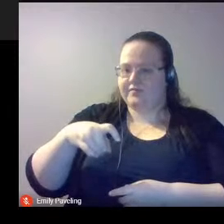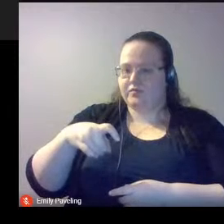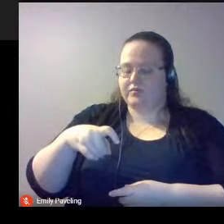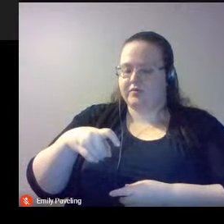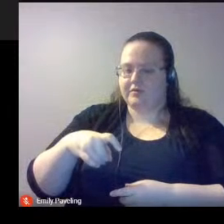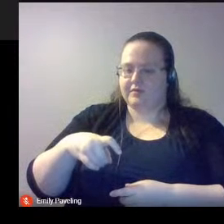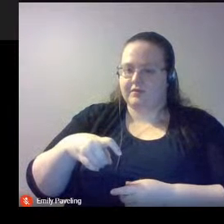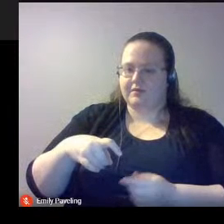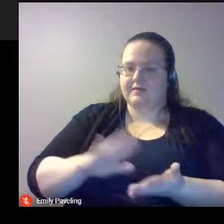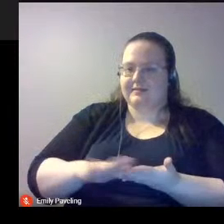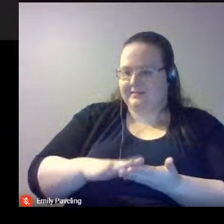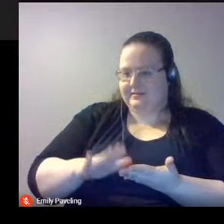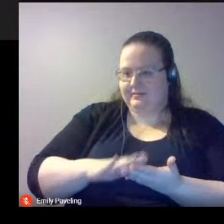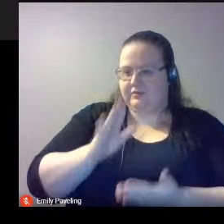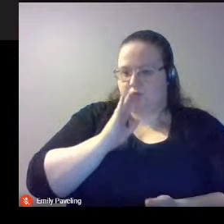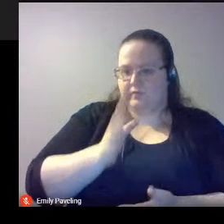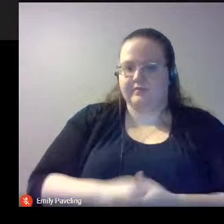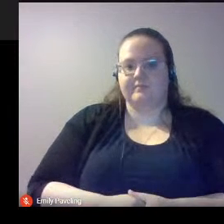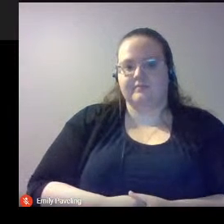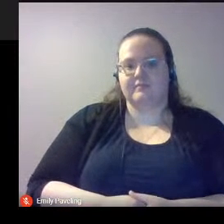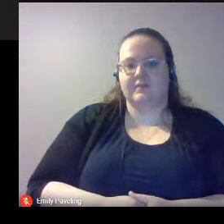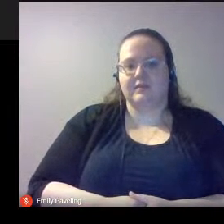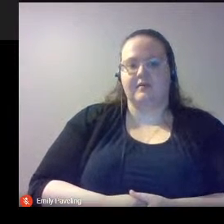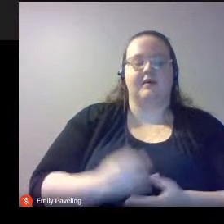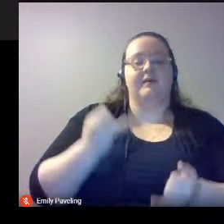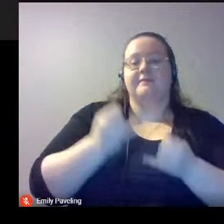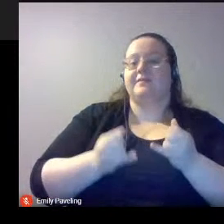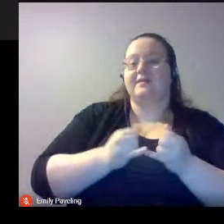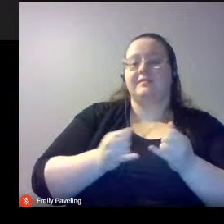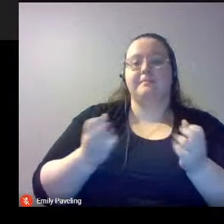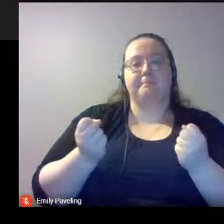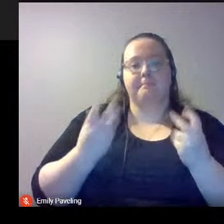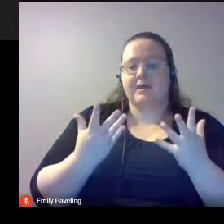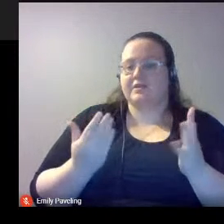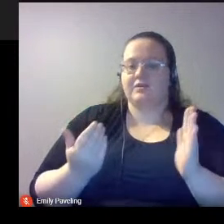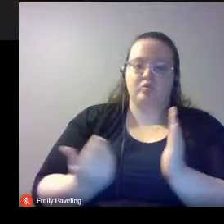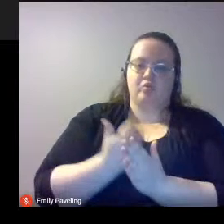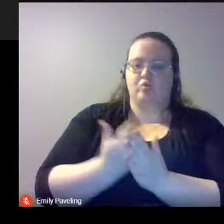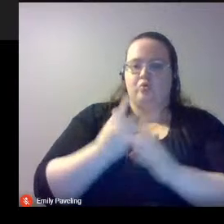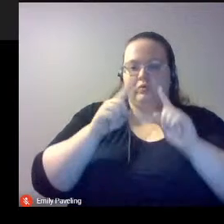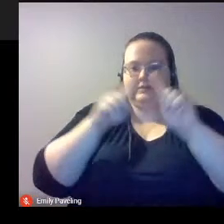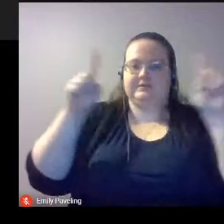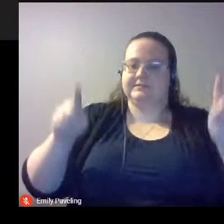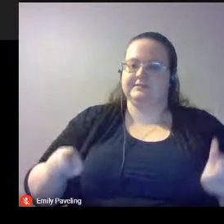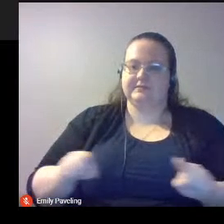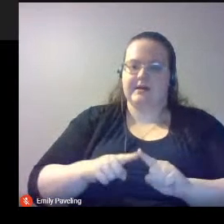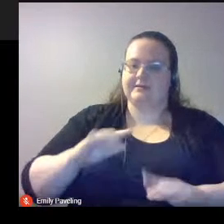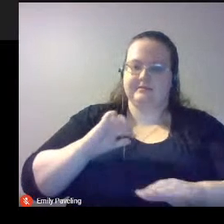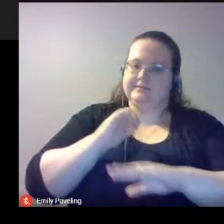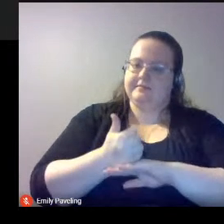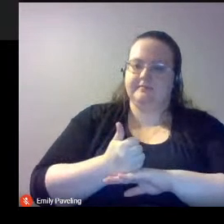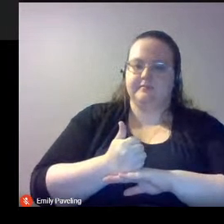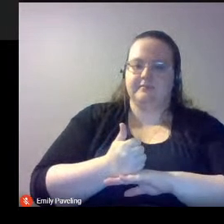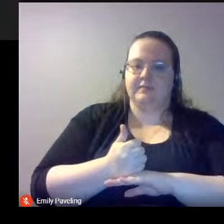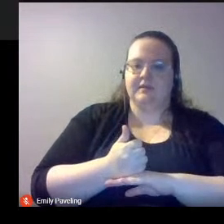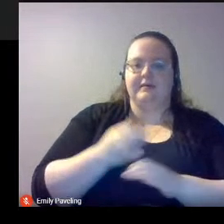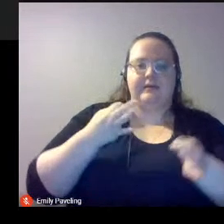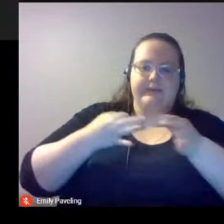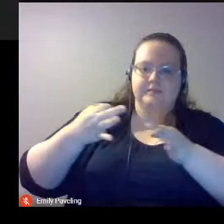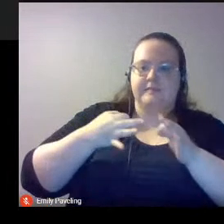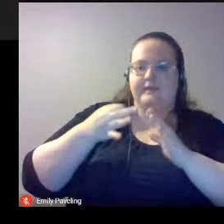And lastly, we will have a number of new signs posted throughout our schools to remind folks about the COVID-19 protocols, so things